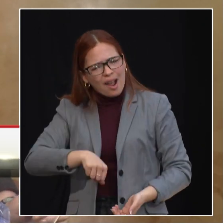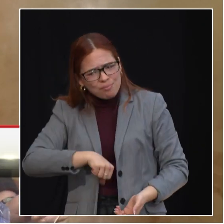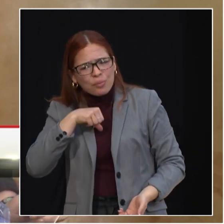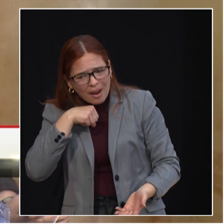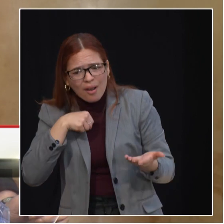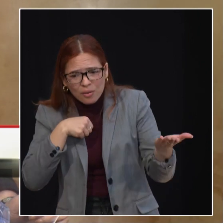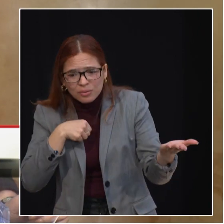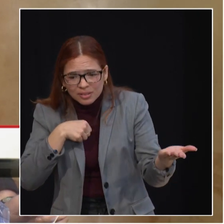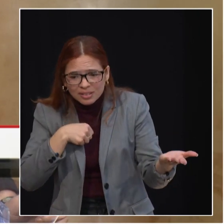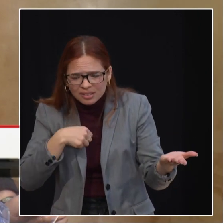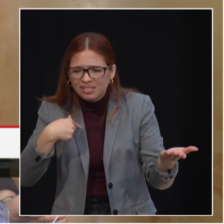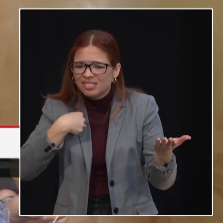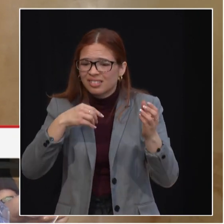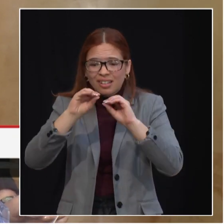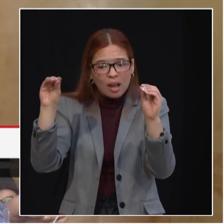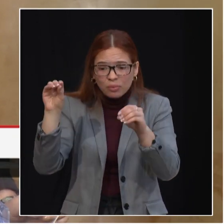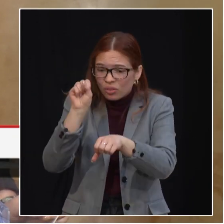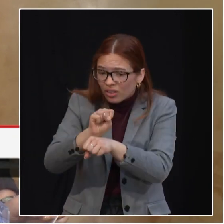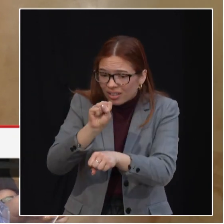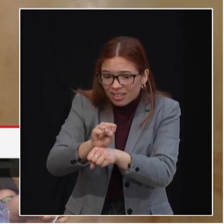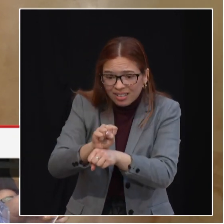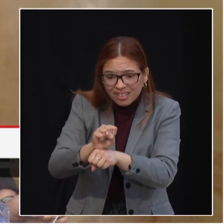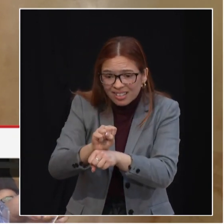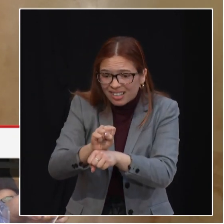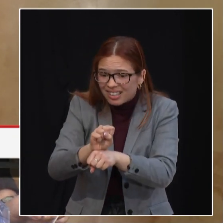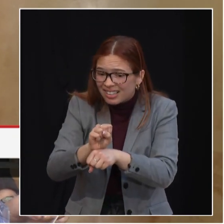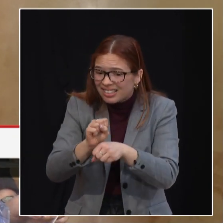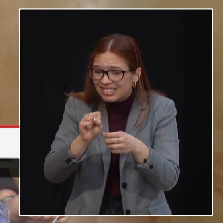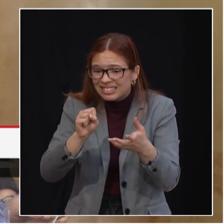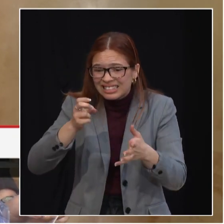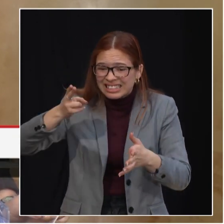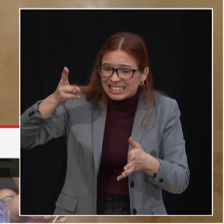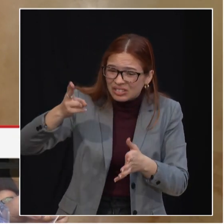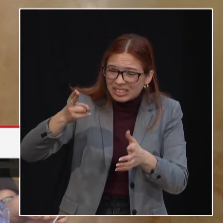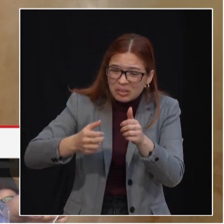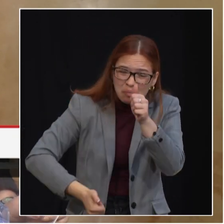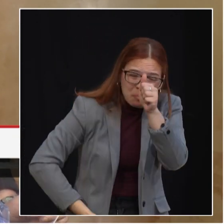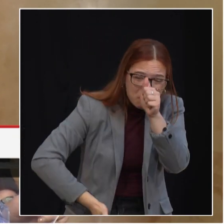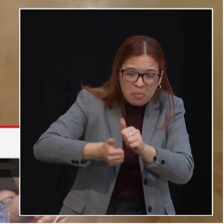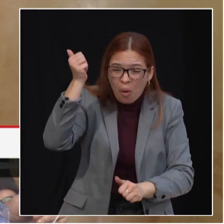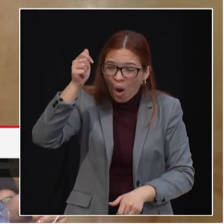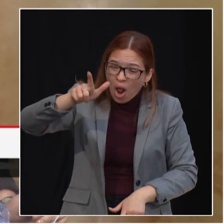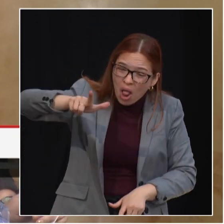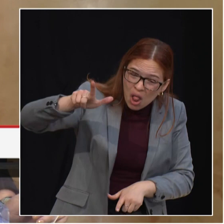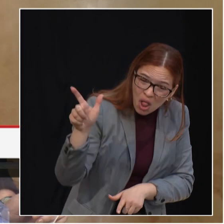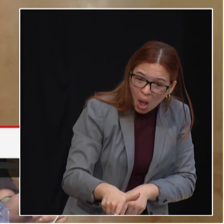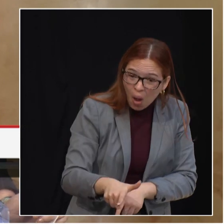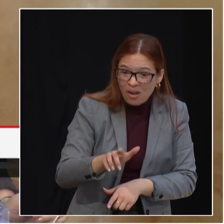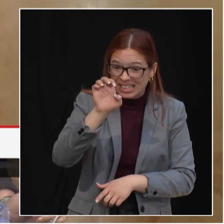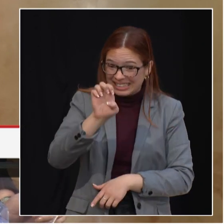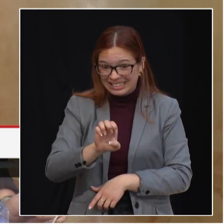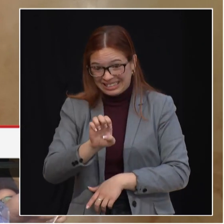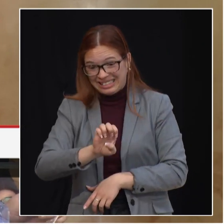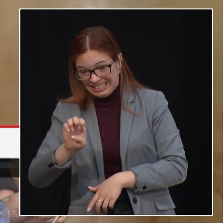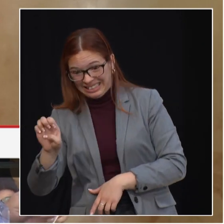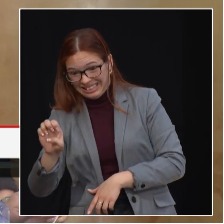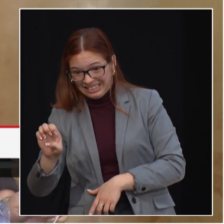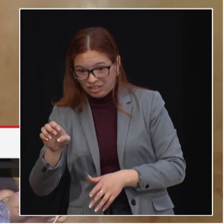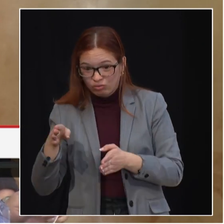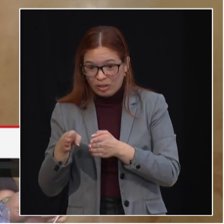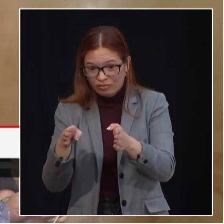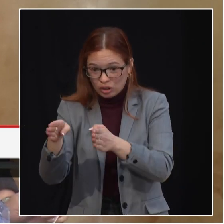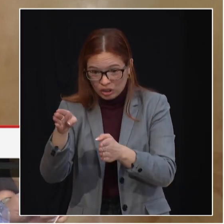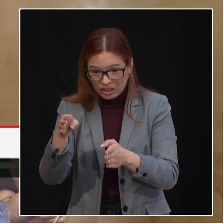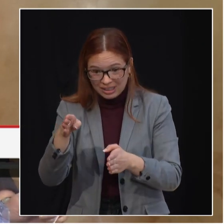historic low east of the river. In Ward 7, We are at 7%, and in